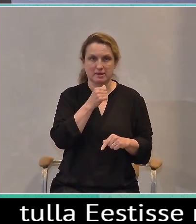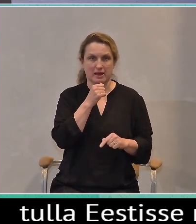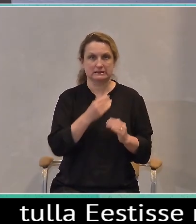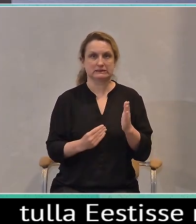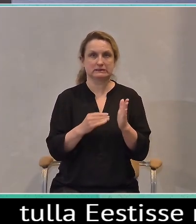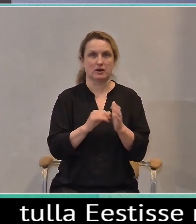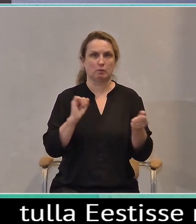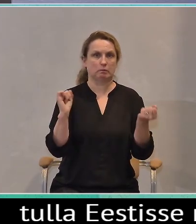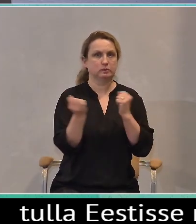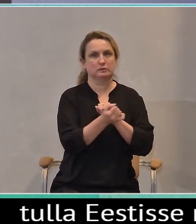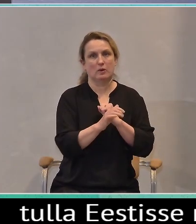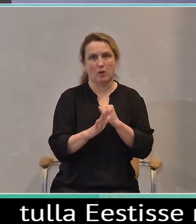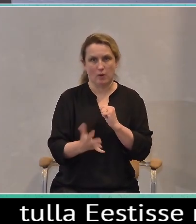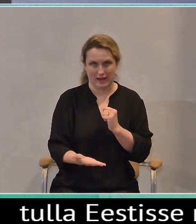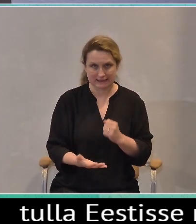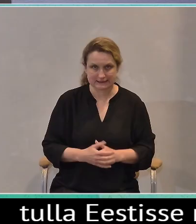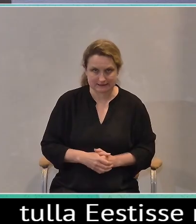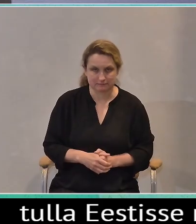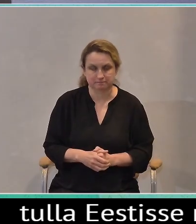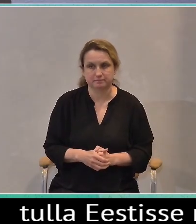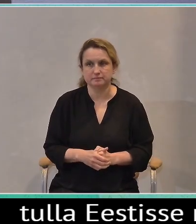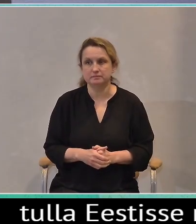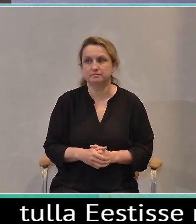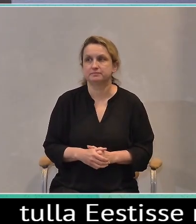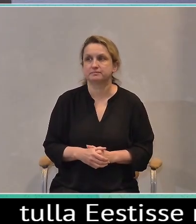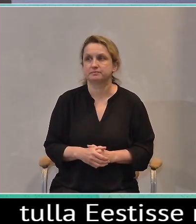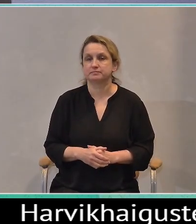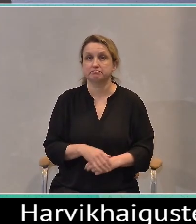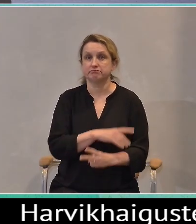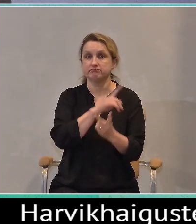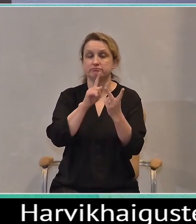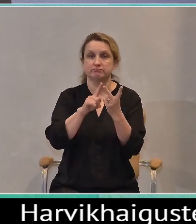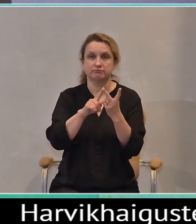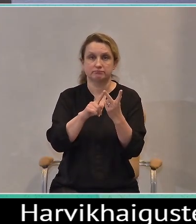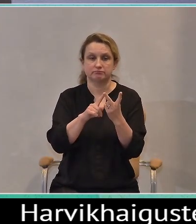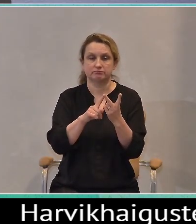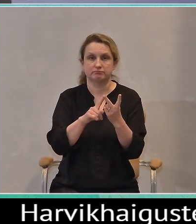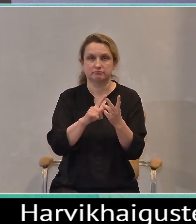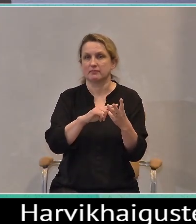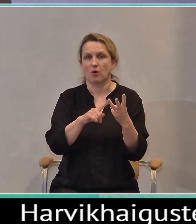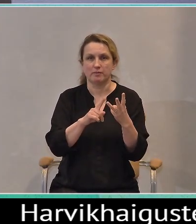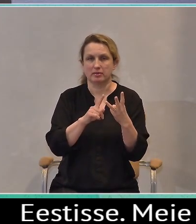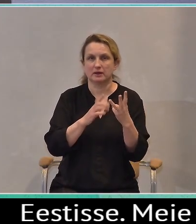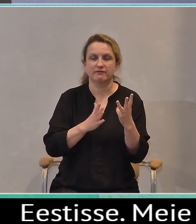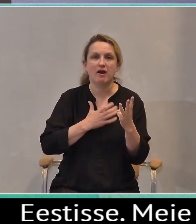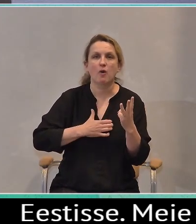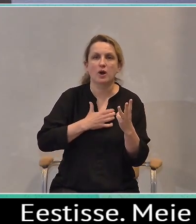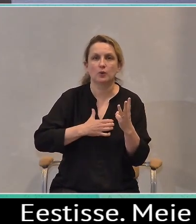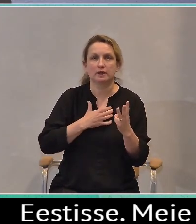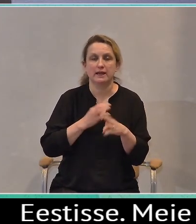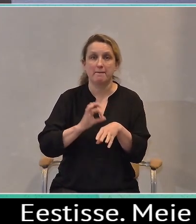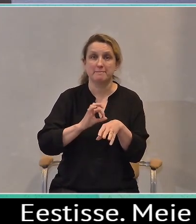families from outside of Estonia who have come to us for a faster diagnosis process.